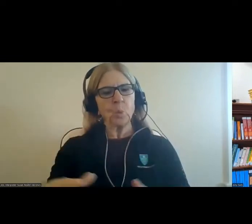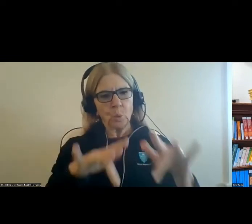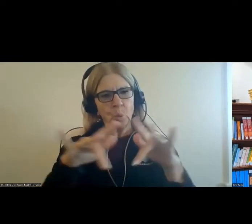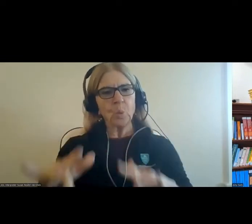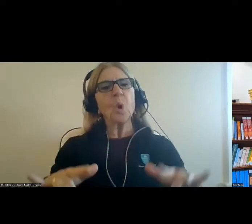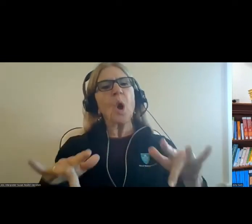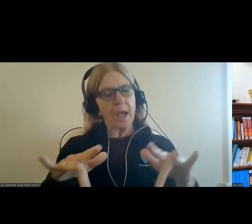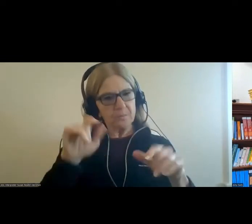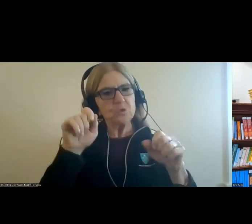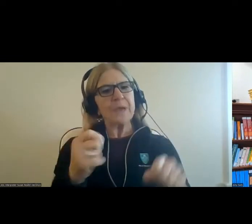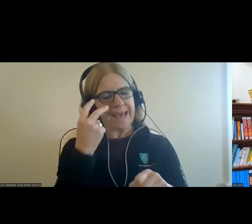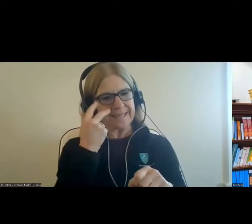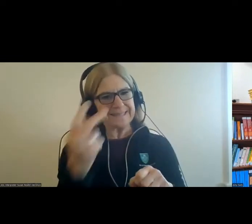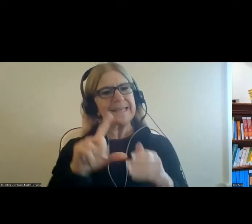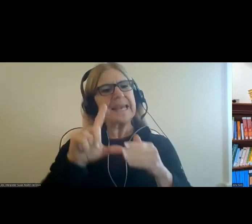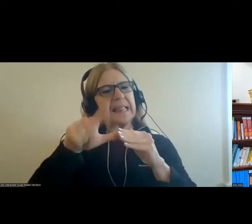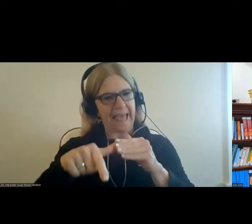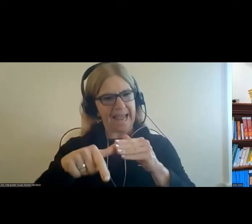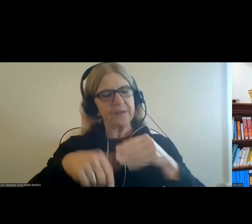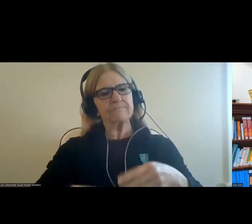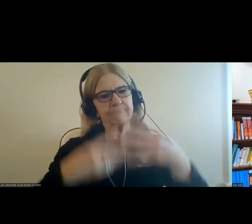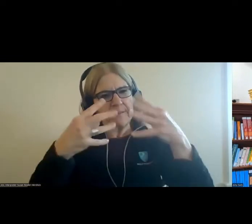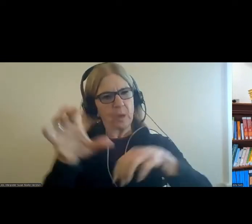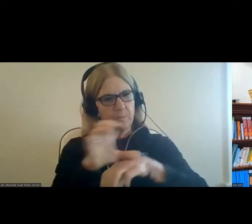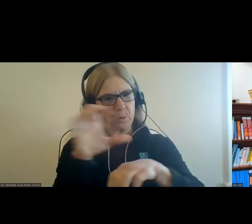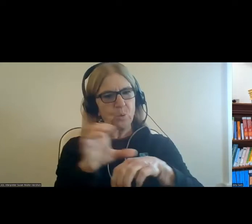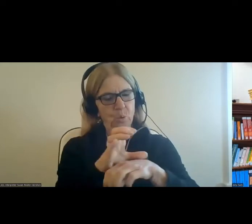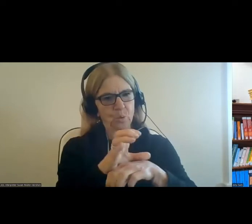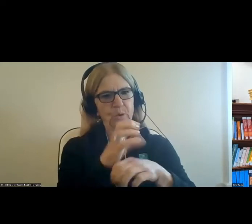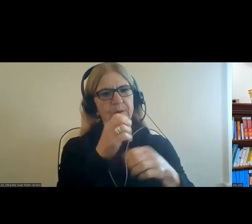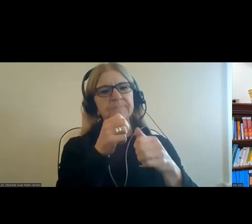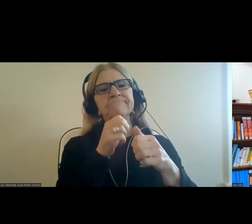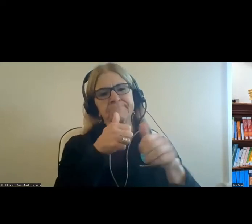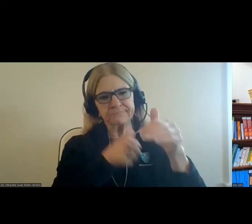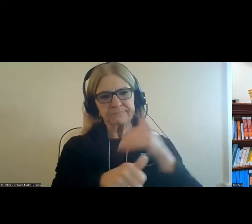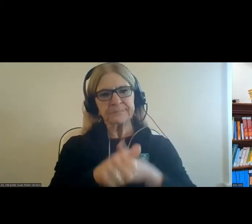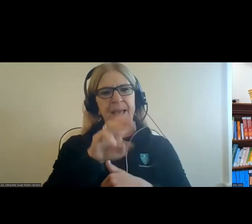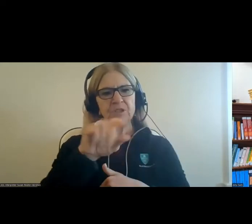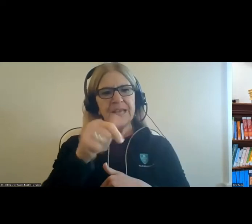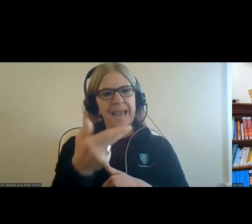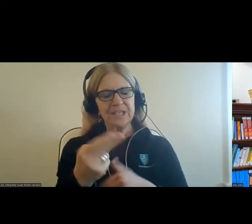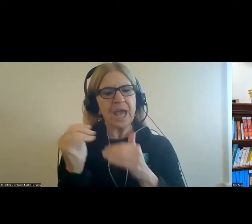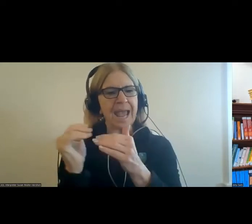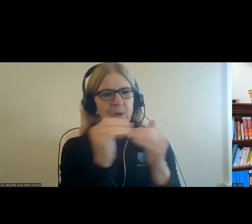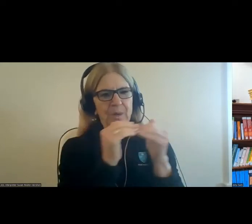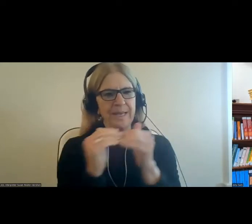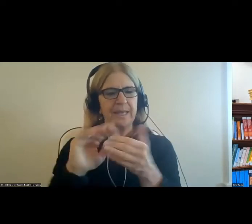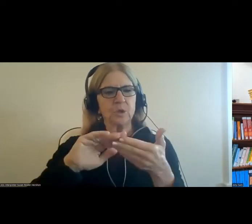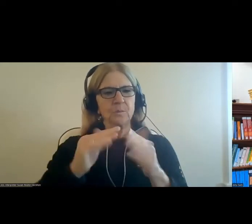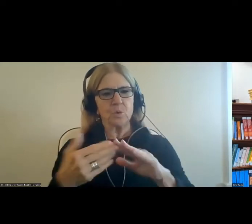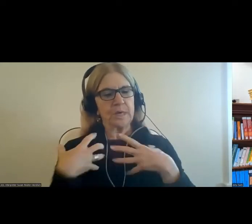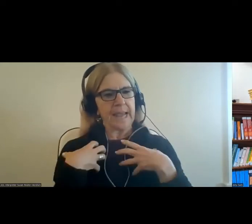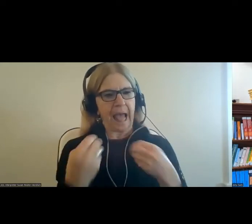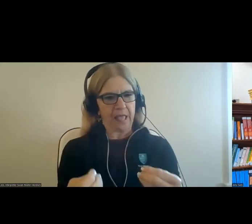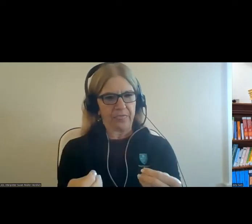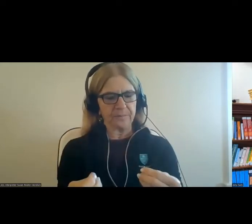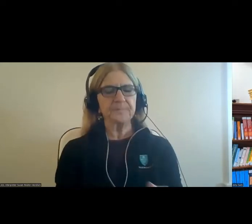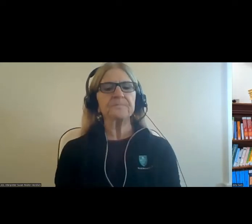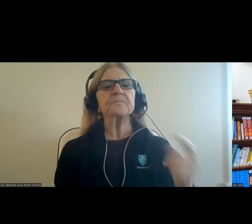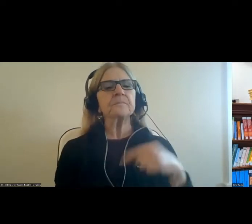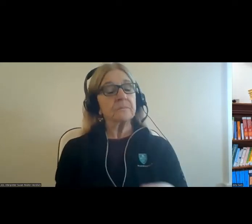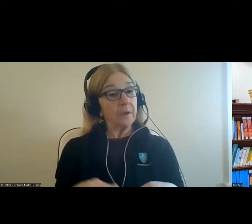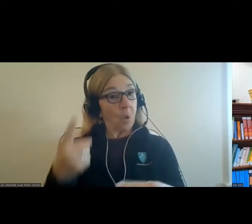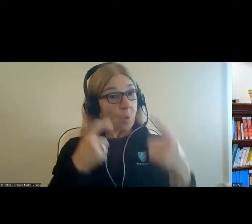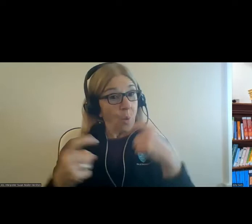available online for later viewing on the MGH Equity and Community Health YouTube channel. If you have any questions for our